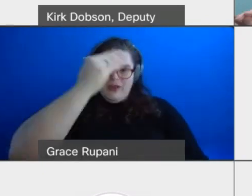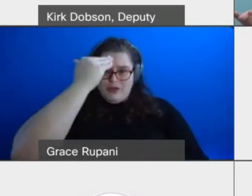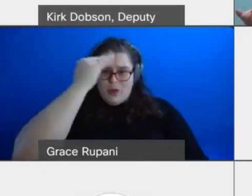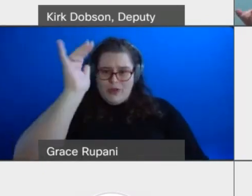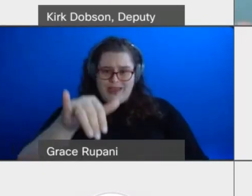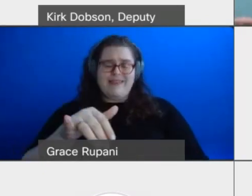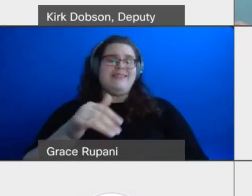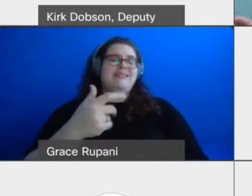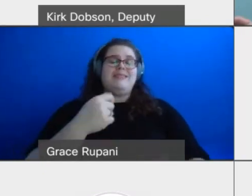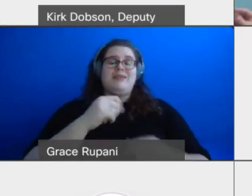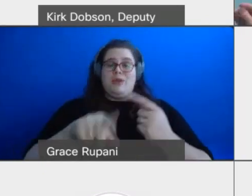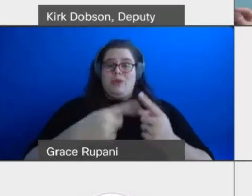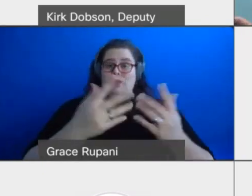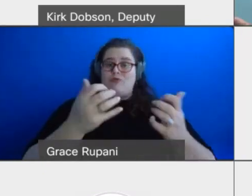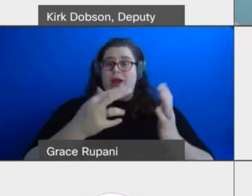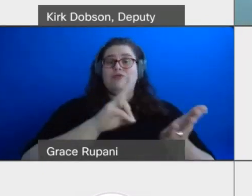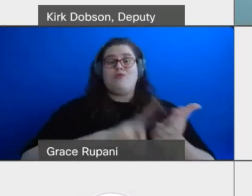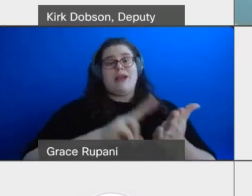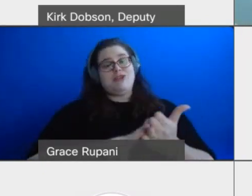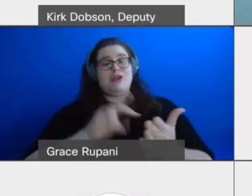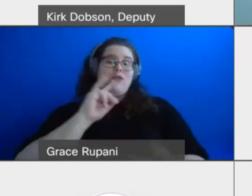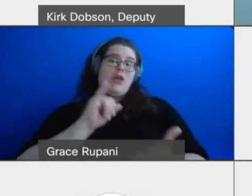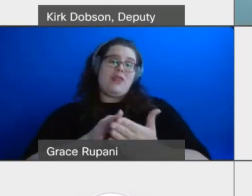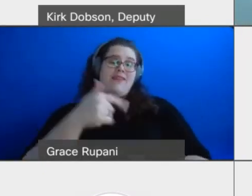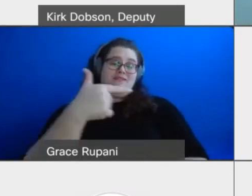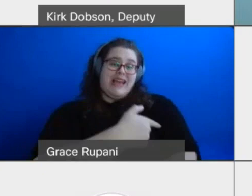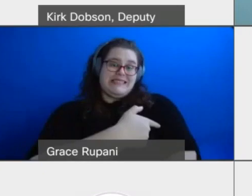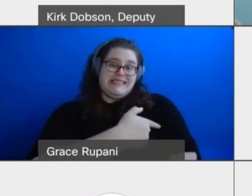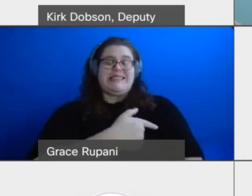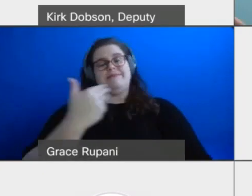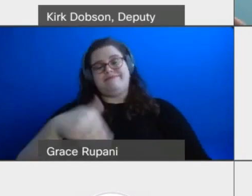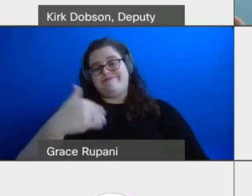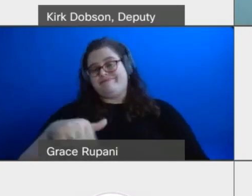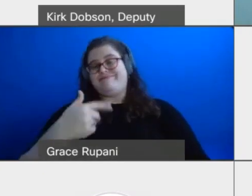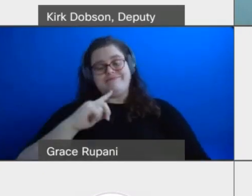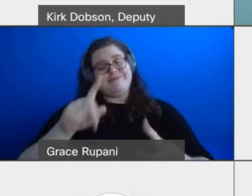vaccine in that circumstance is challenging,